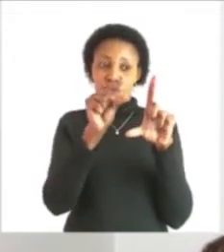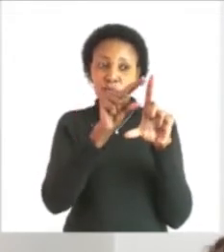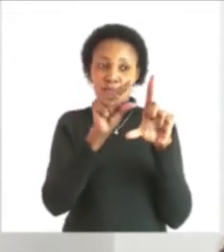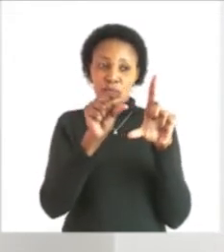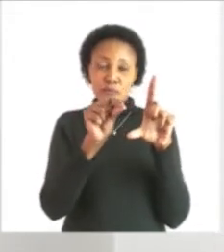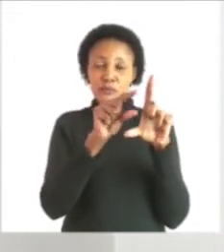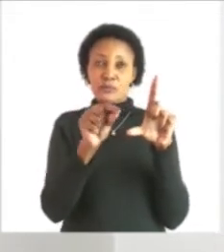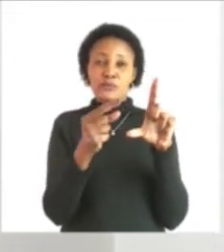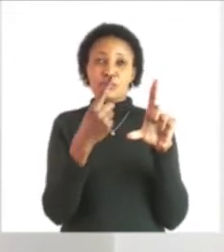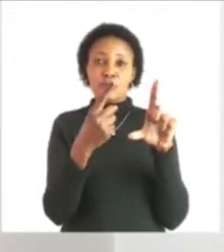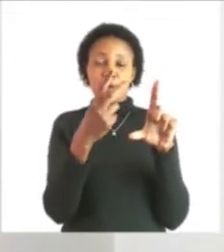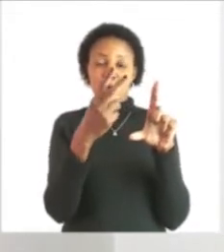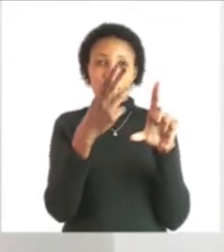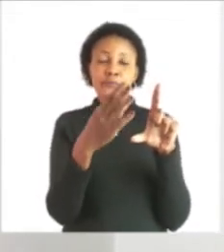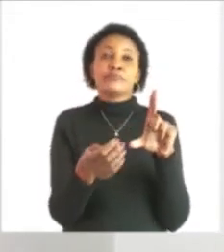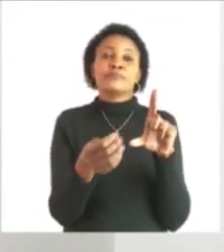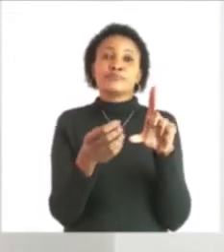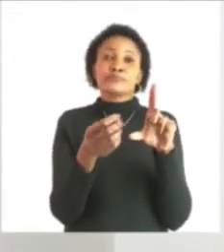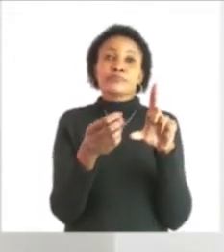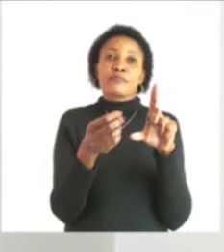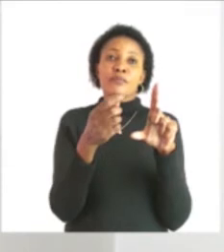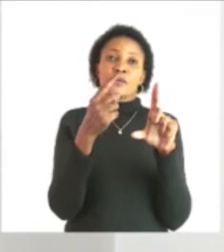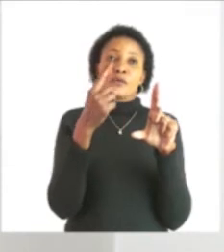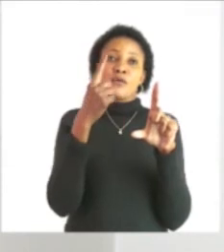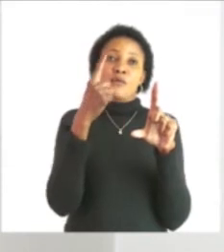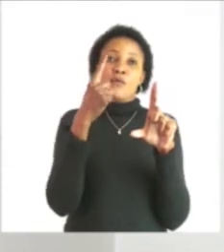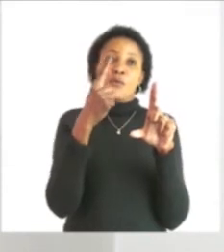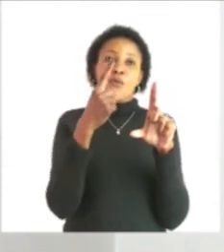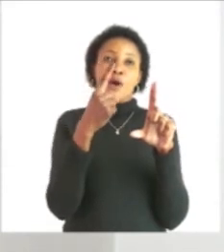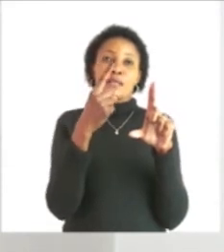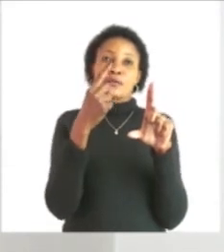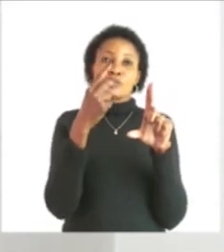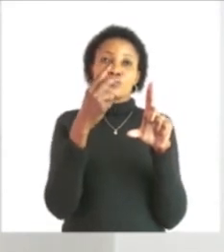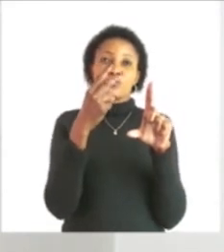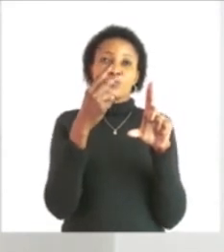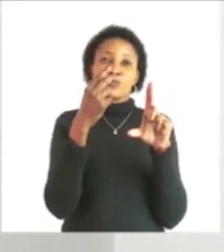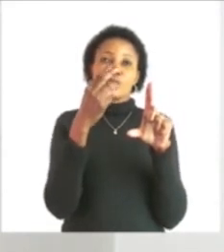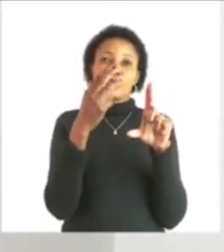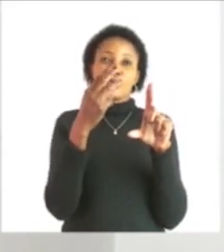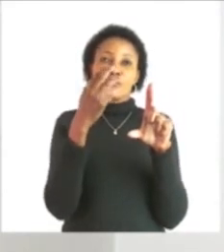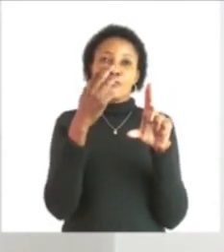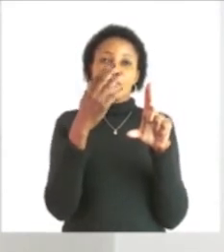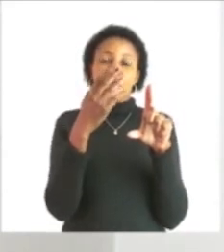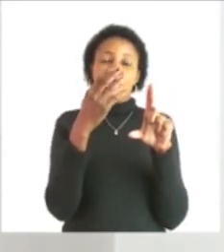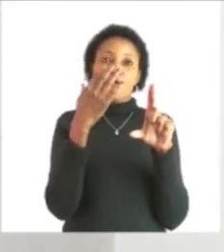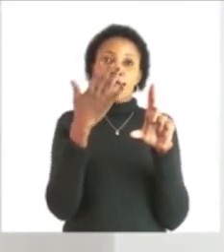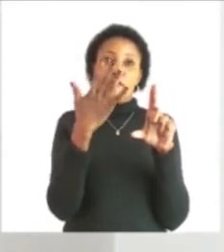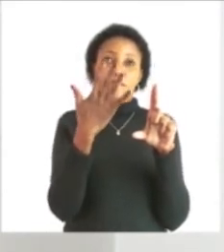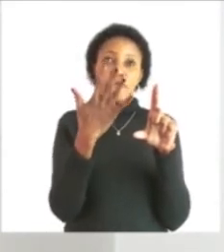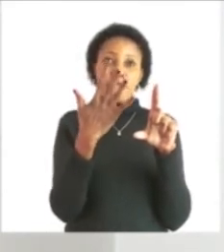there are 5 circles. Now we're going to count the blocks. 1, 2, 3,